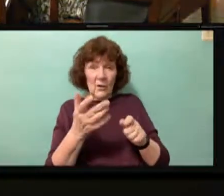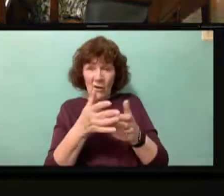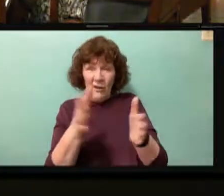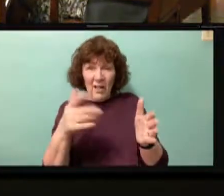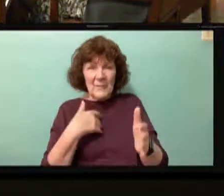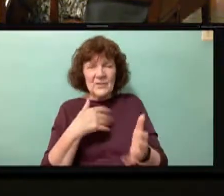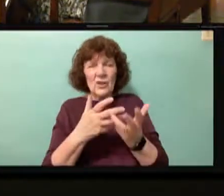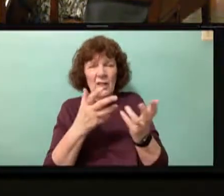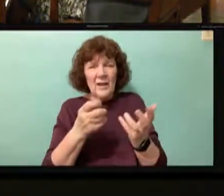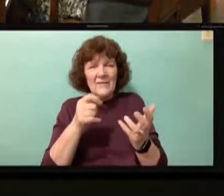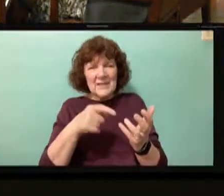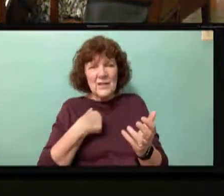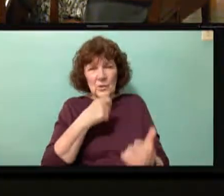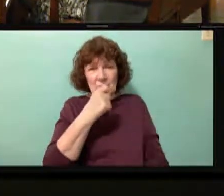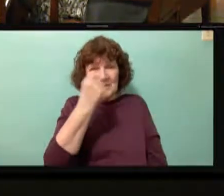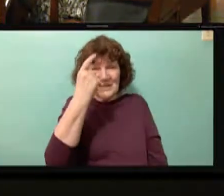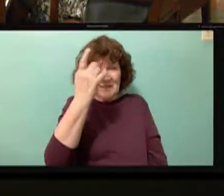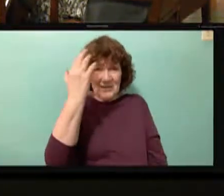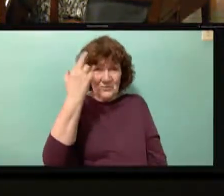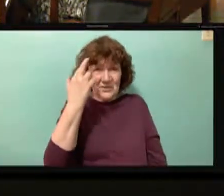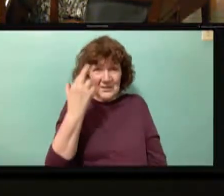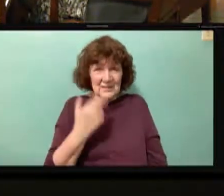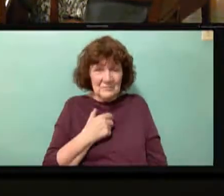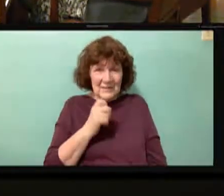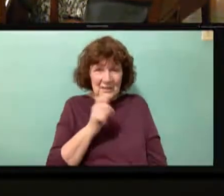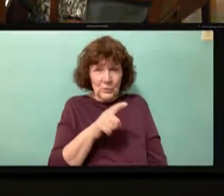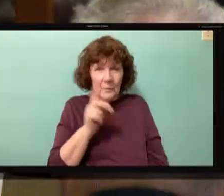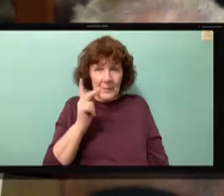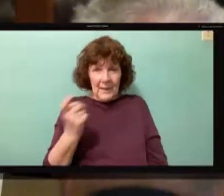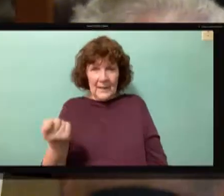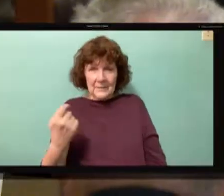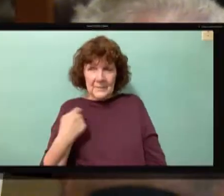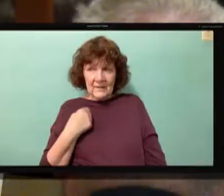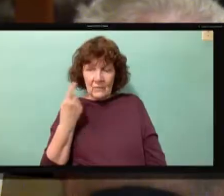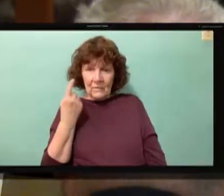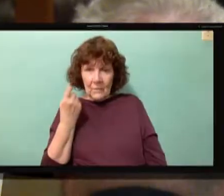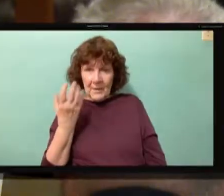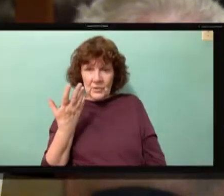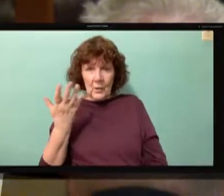so I want to be honest, that's why, so when people ask me stuff, I want to make sure I have the answers.